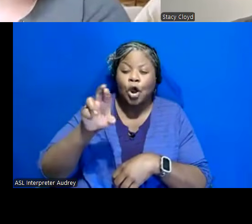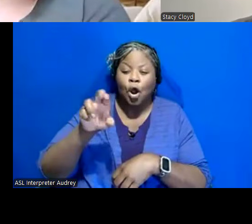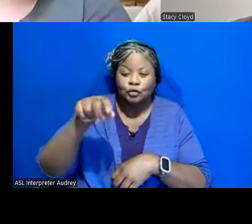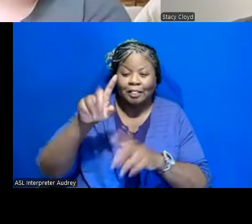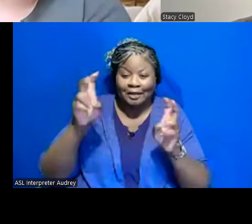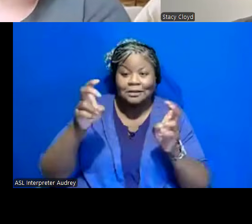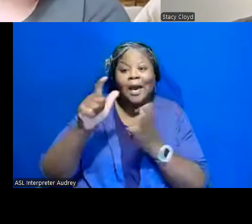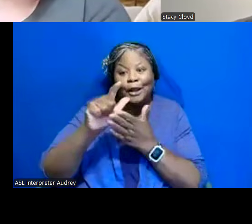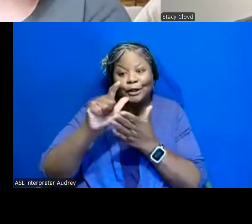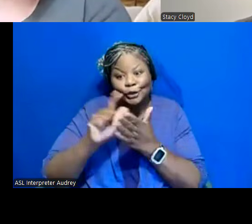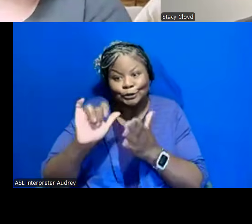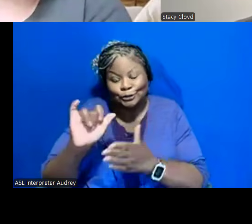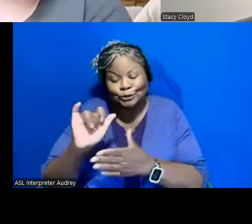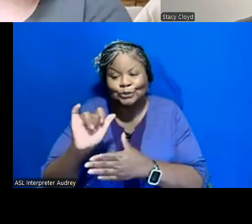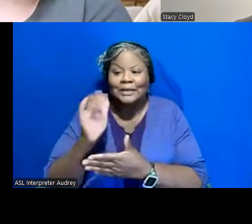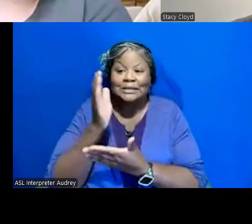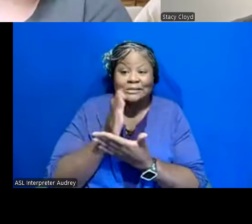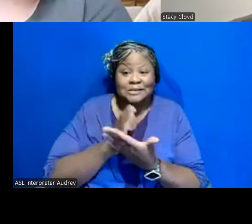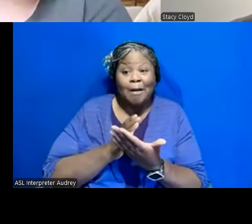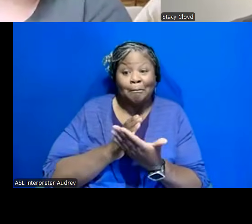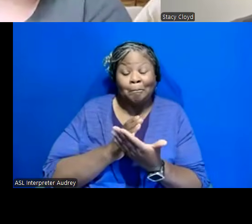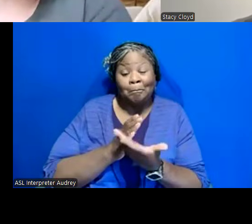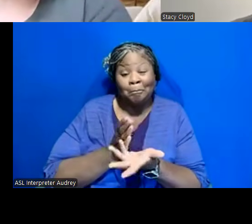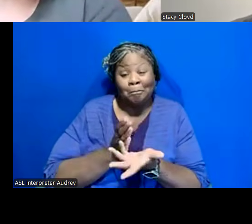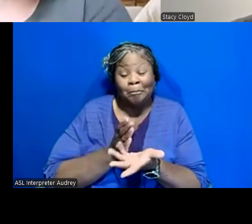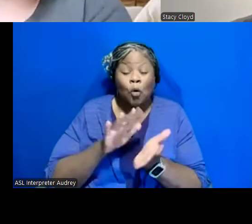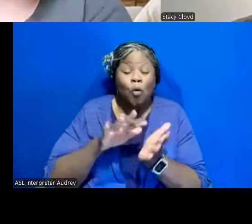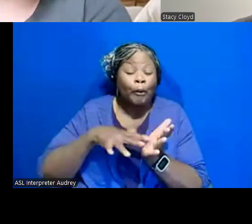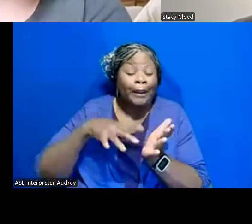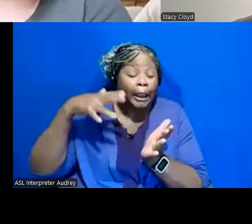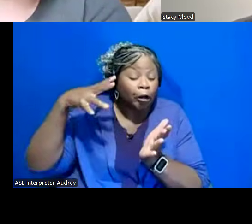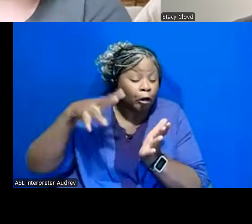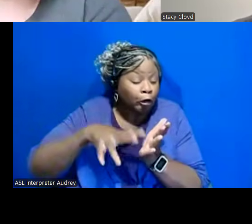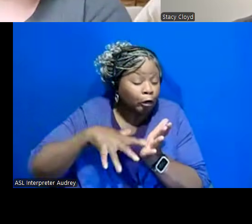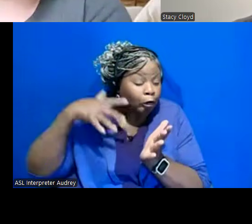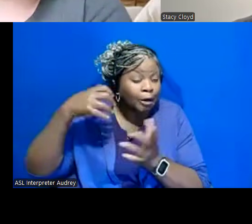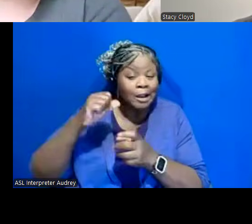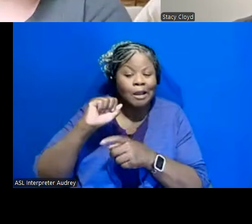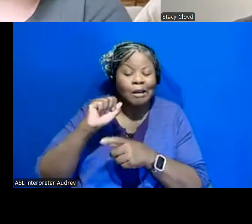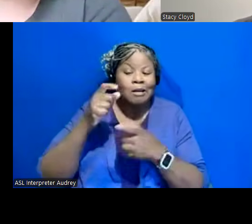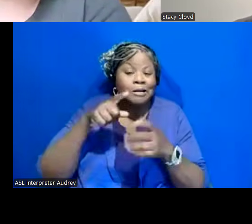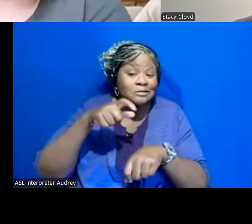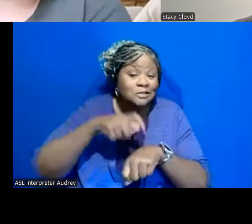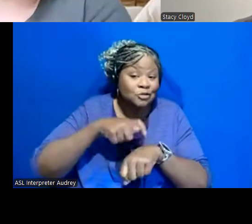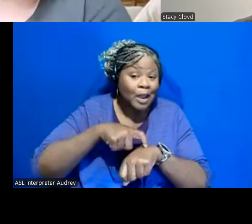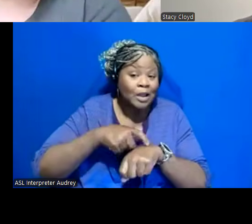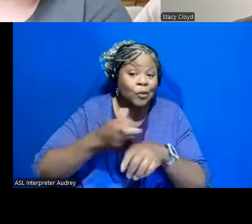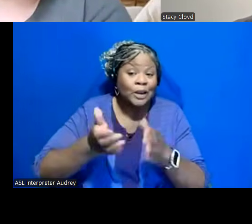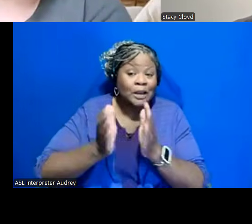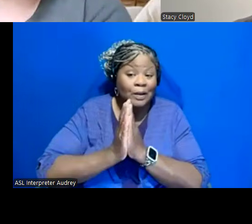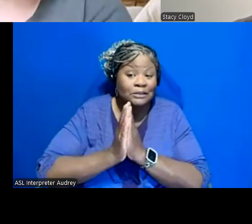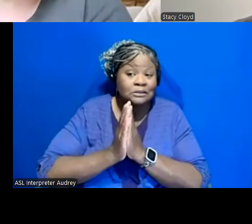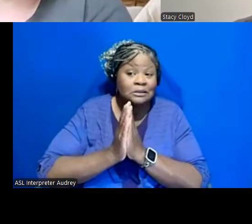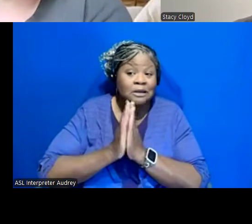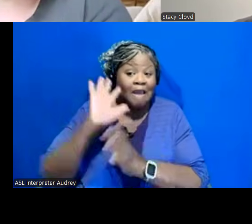for attorneys. In some, I would say, rare situations, requesting a writ of mandamus in